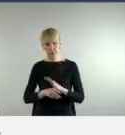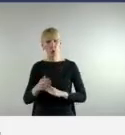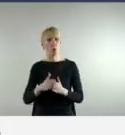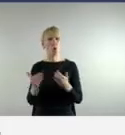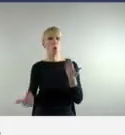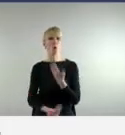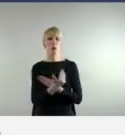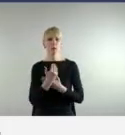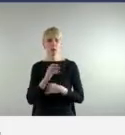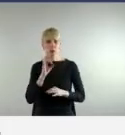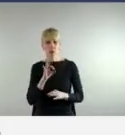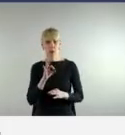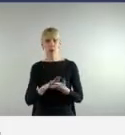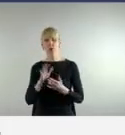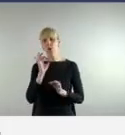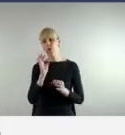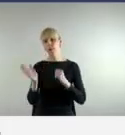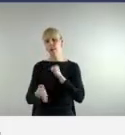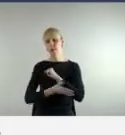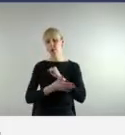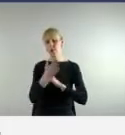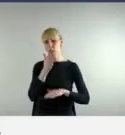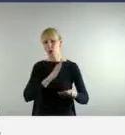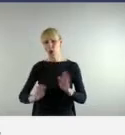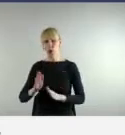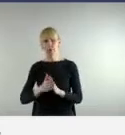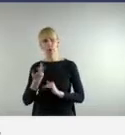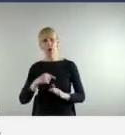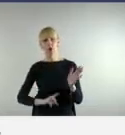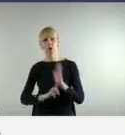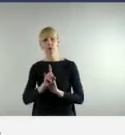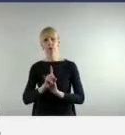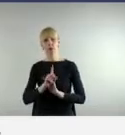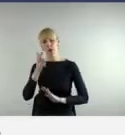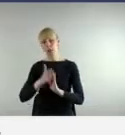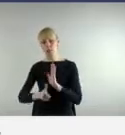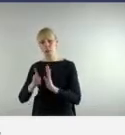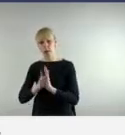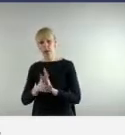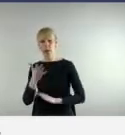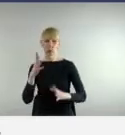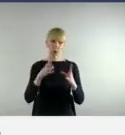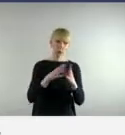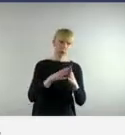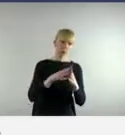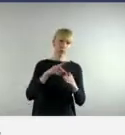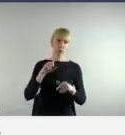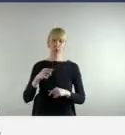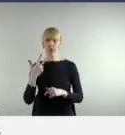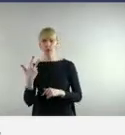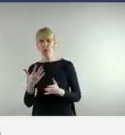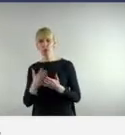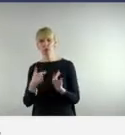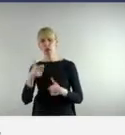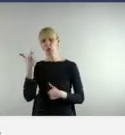lowest one is number 53, insight into each other's contingency plans, right down